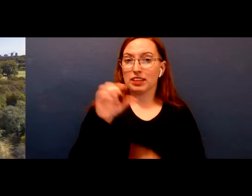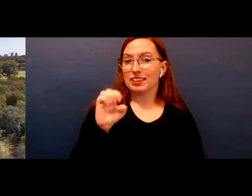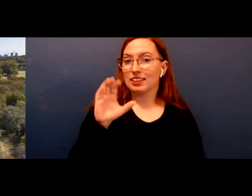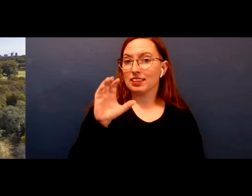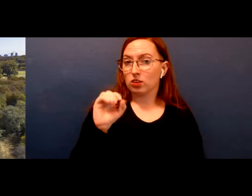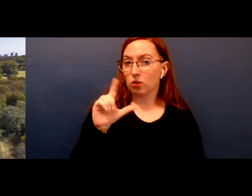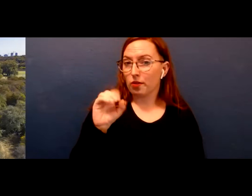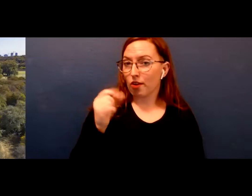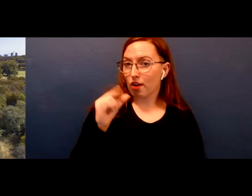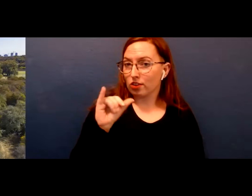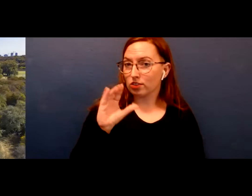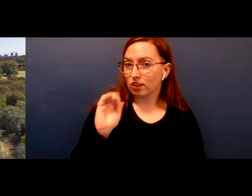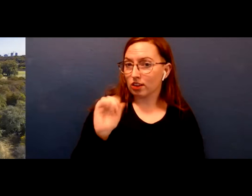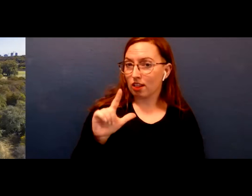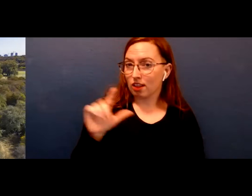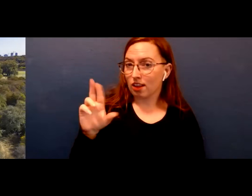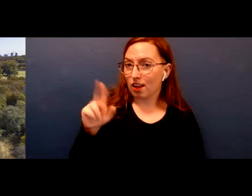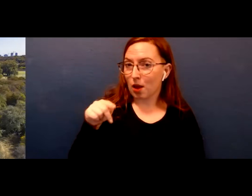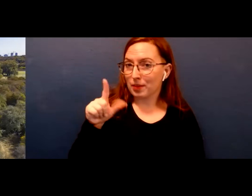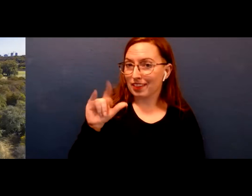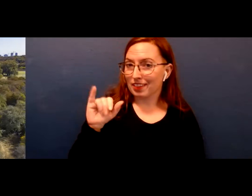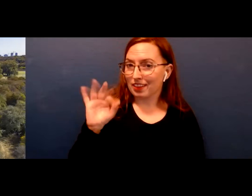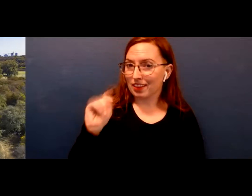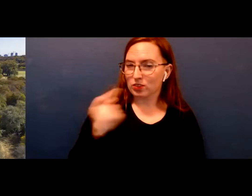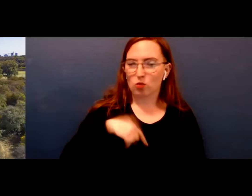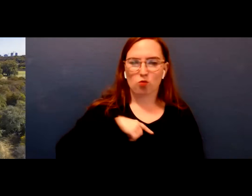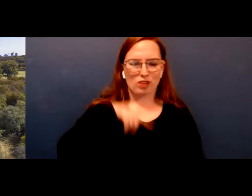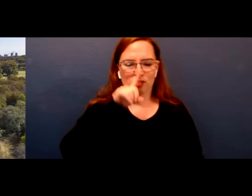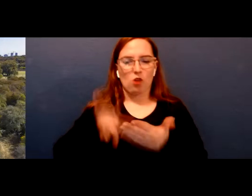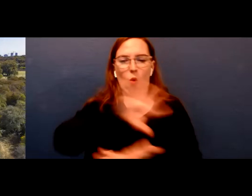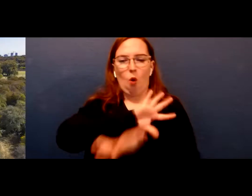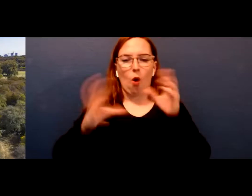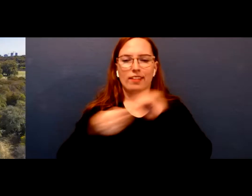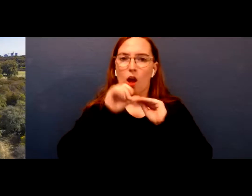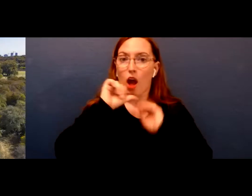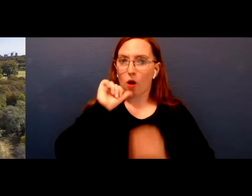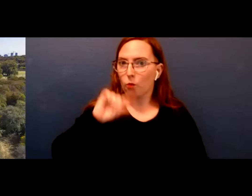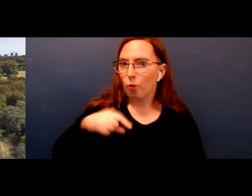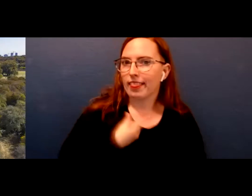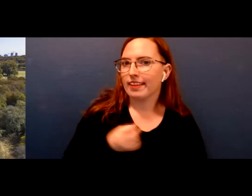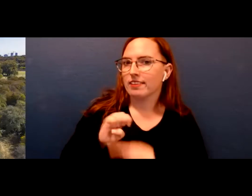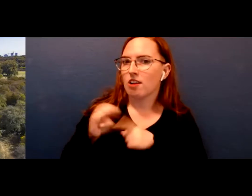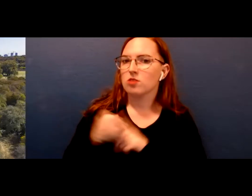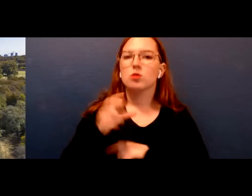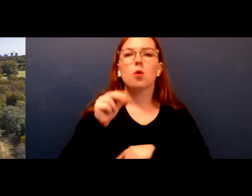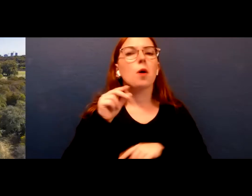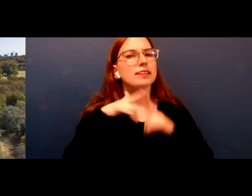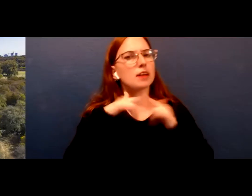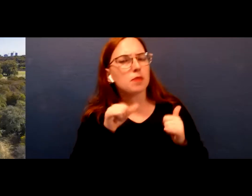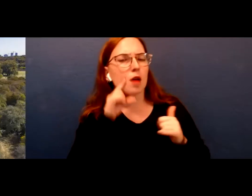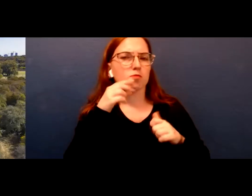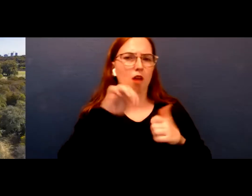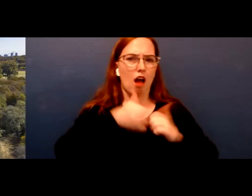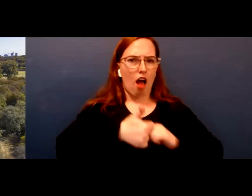uplift, and we're looking at this holistically. So not just with ecology, but also the use of the park, access,